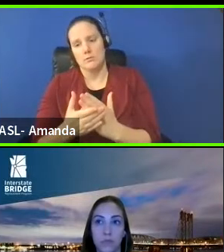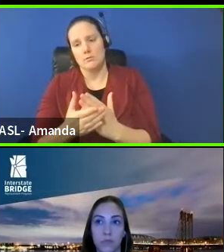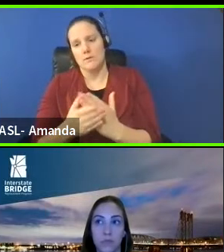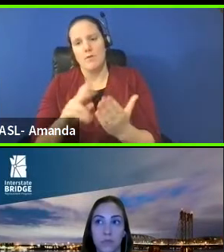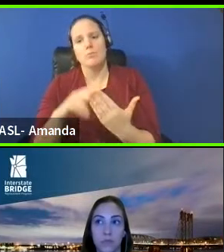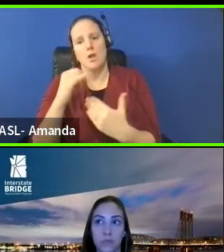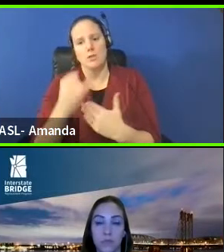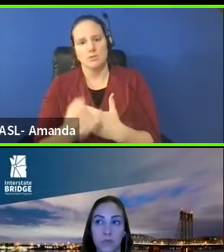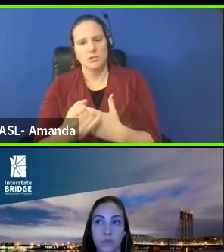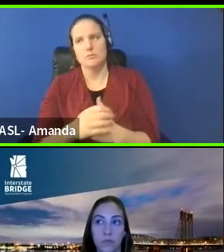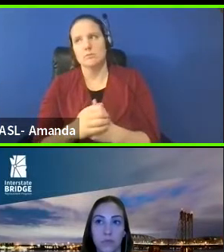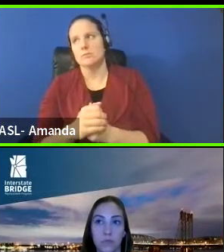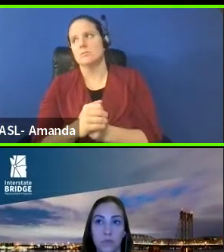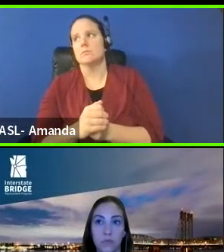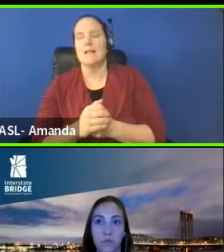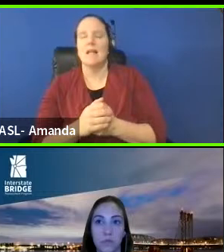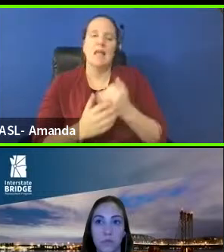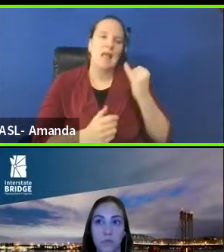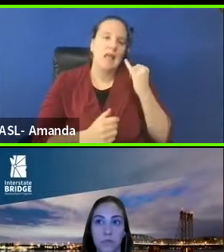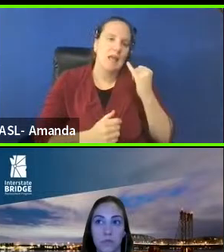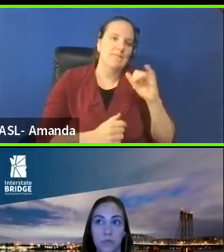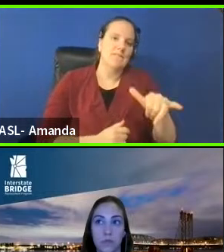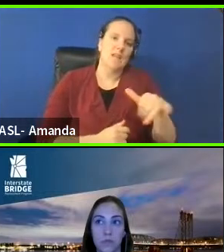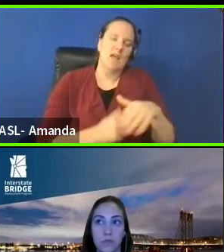project, whether it's